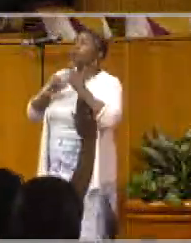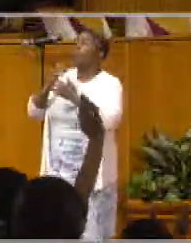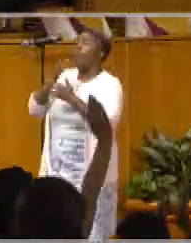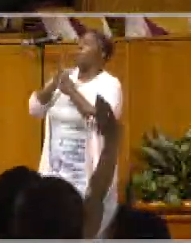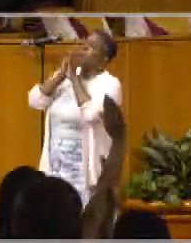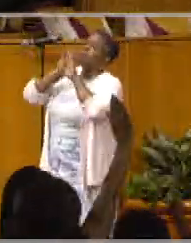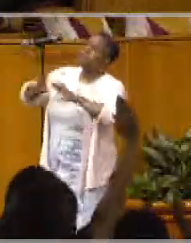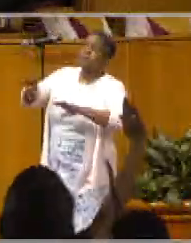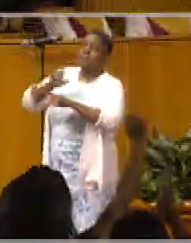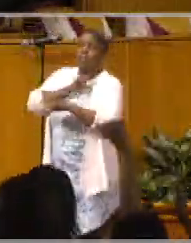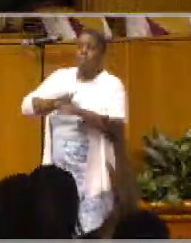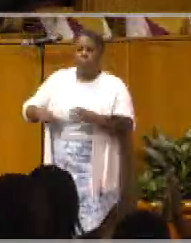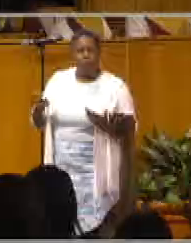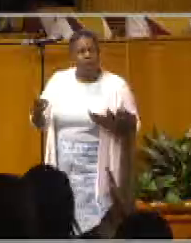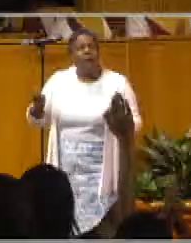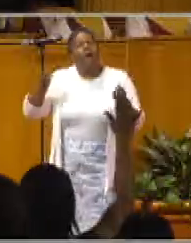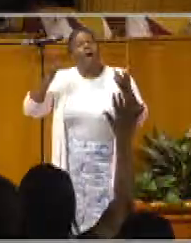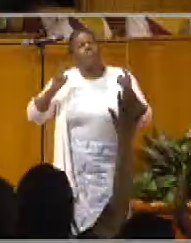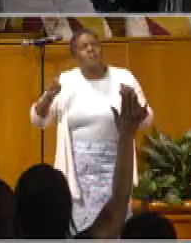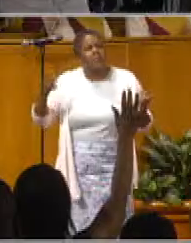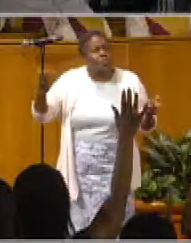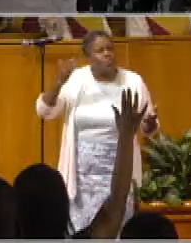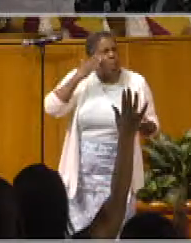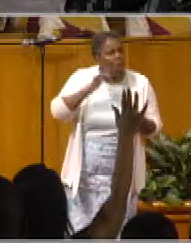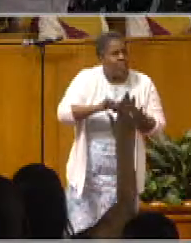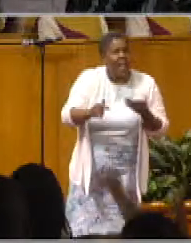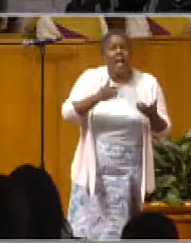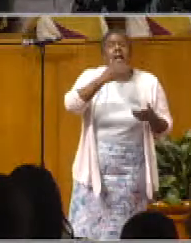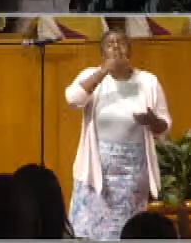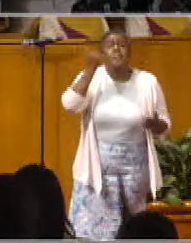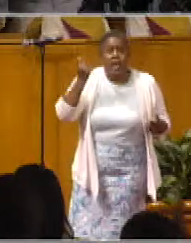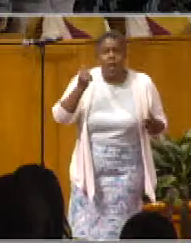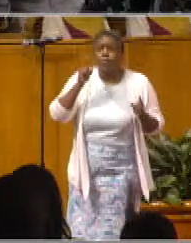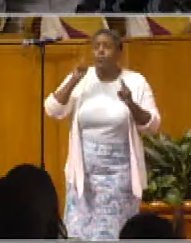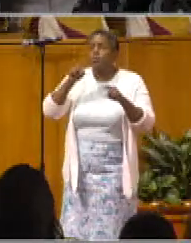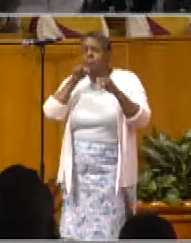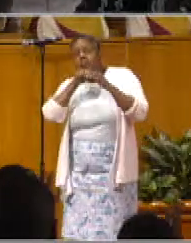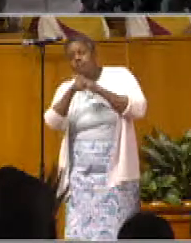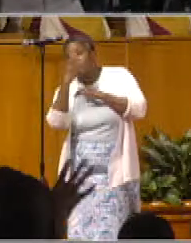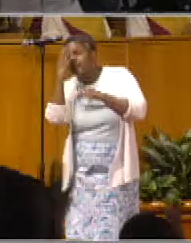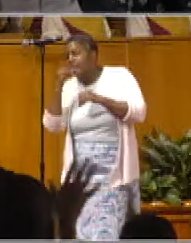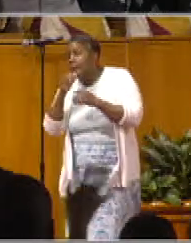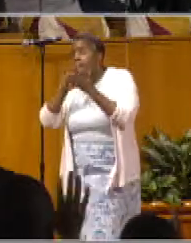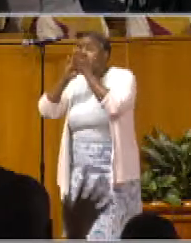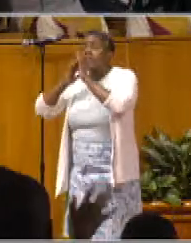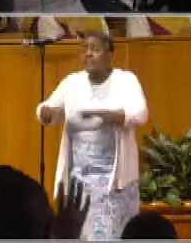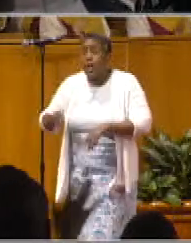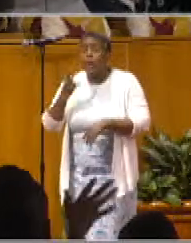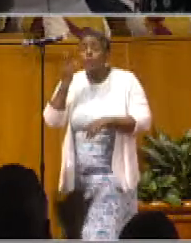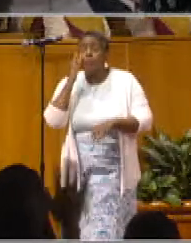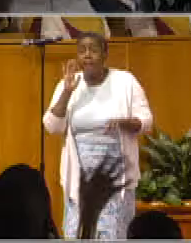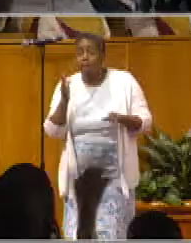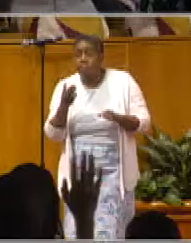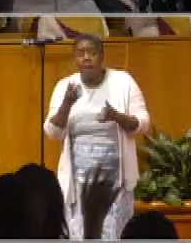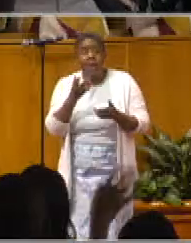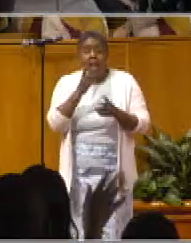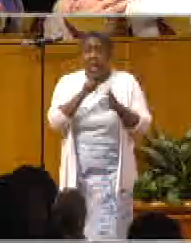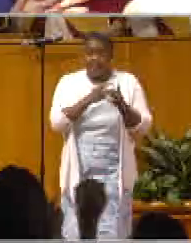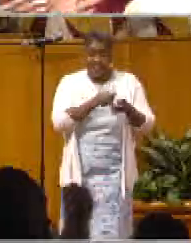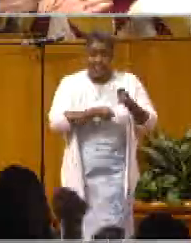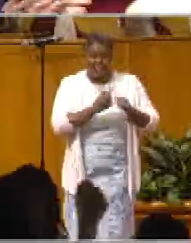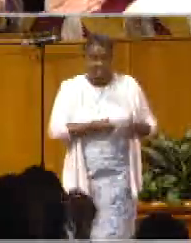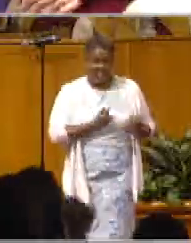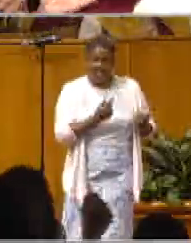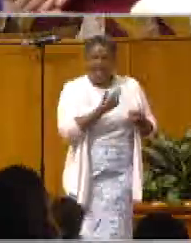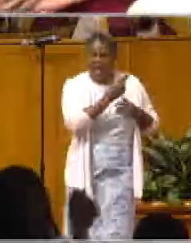Lord? Can I preach right here? It's better to go to sleep in peace in 2 bedrooms than to live in hell with